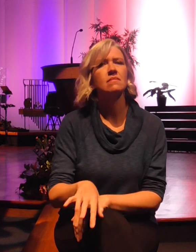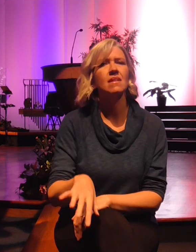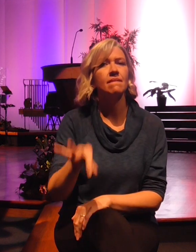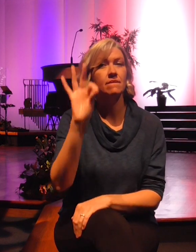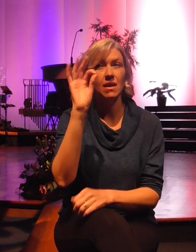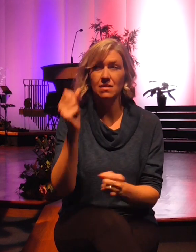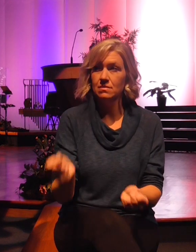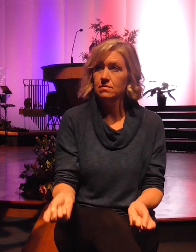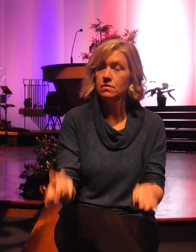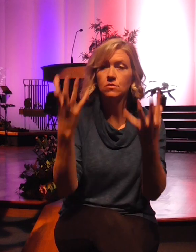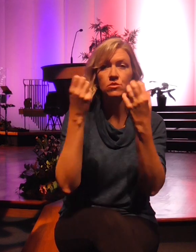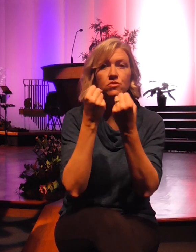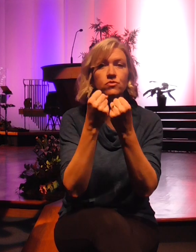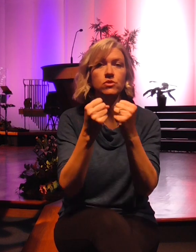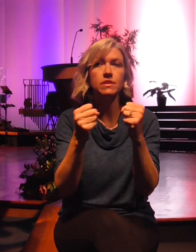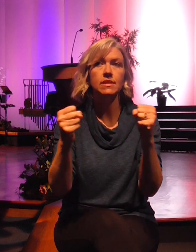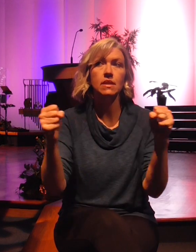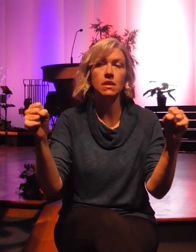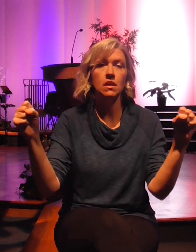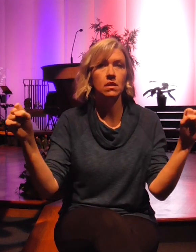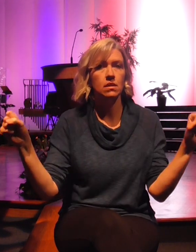Find the cost of